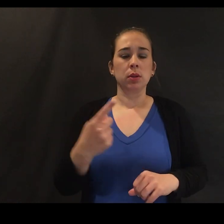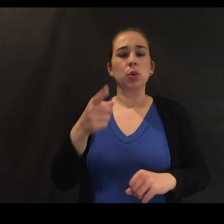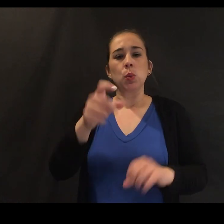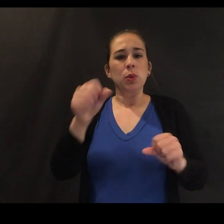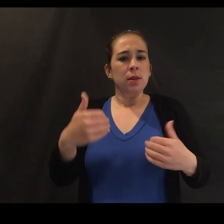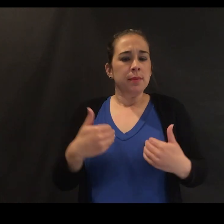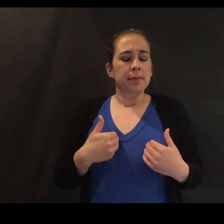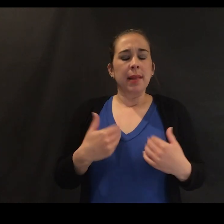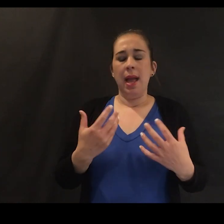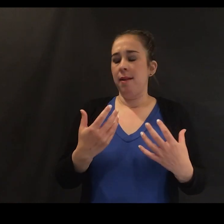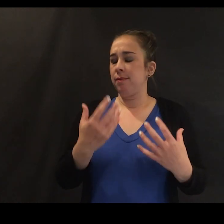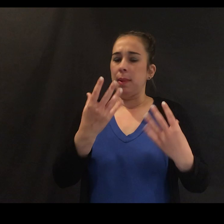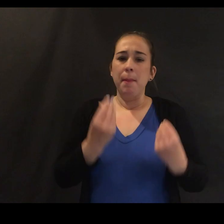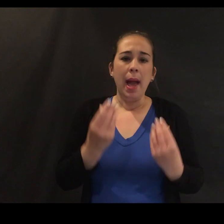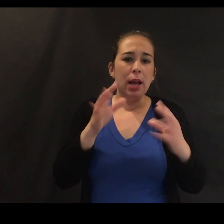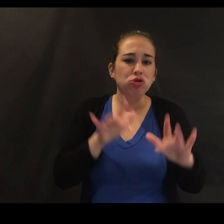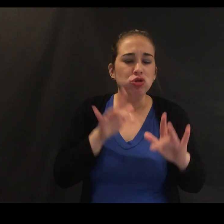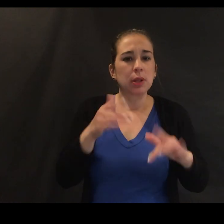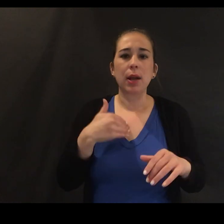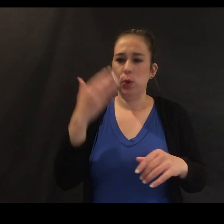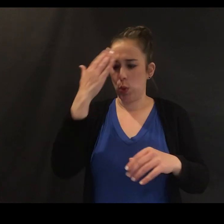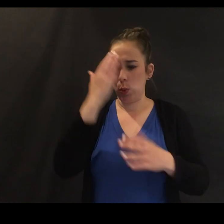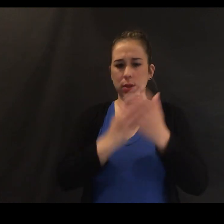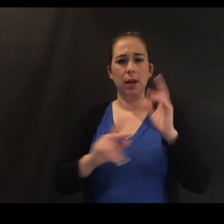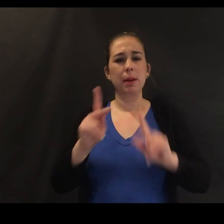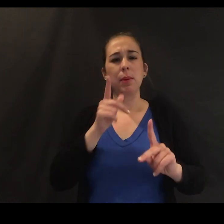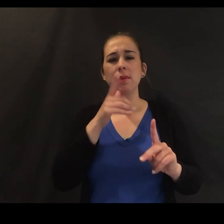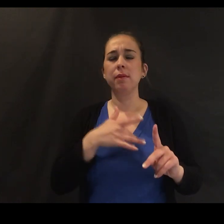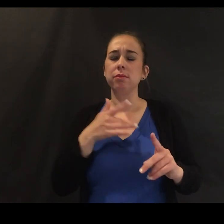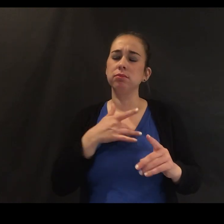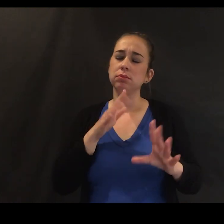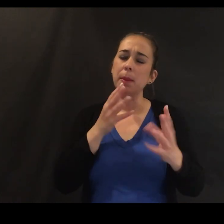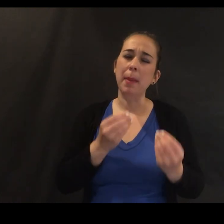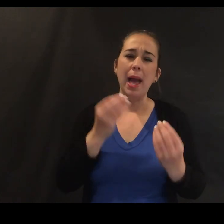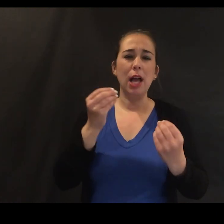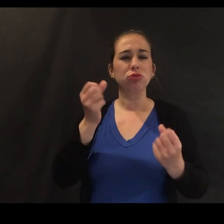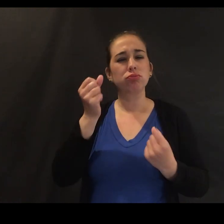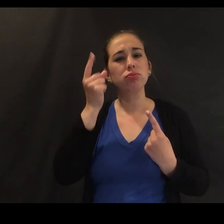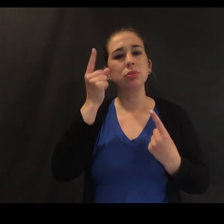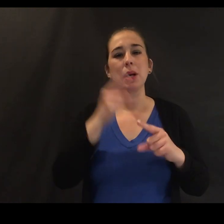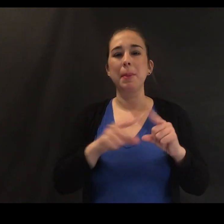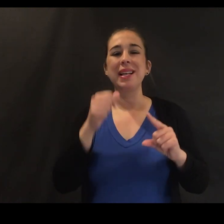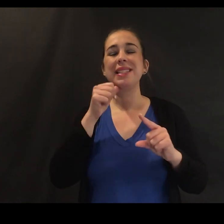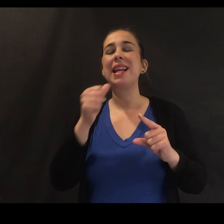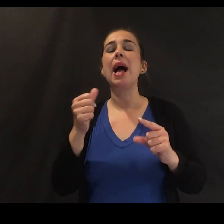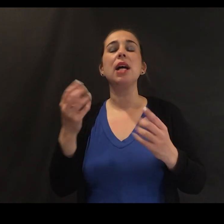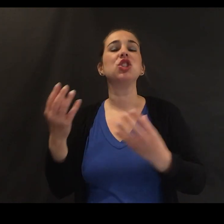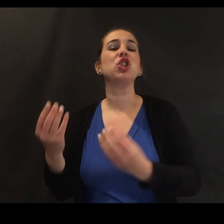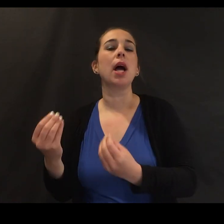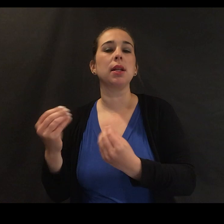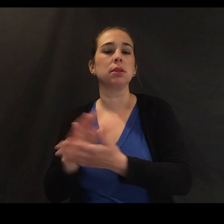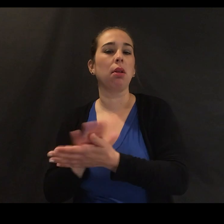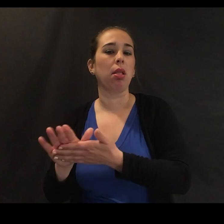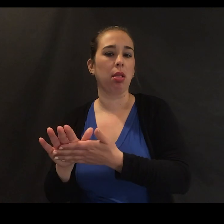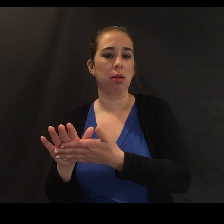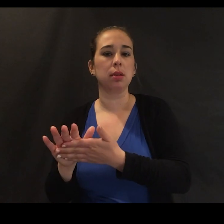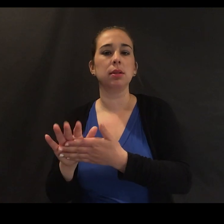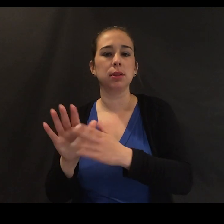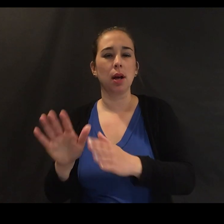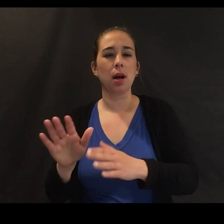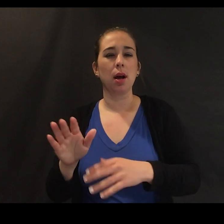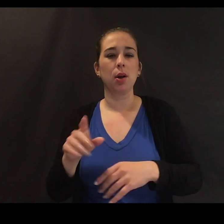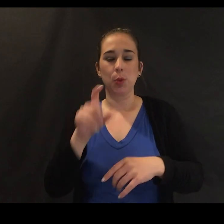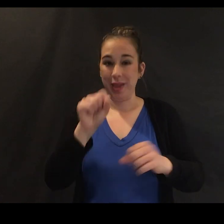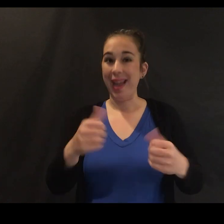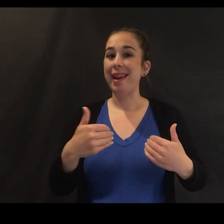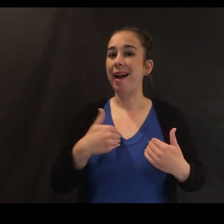known people that were very compassionate people, but they weren't very gentle. Okay. And you can be compassionate without gentleness.